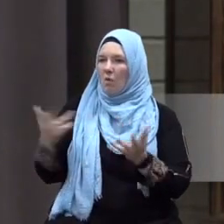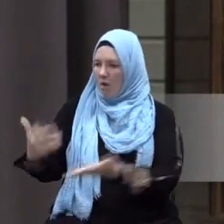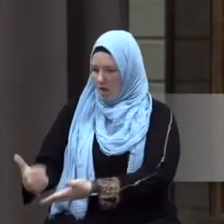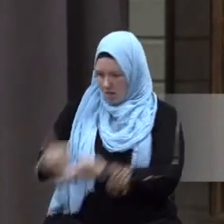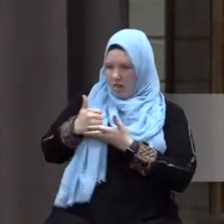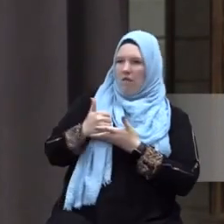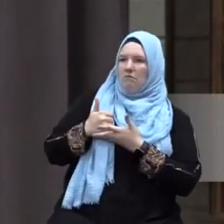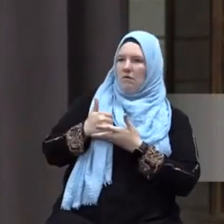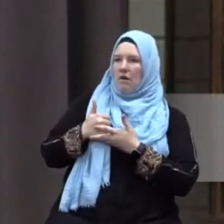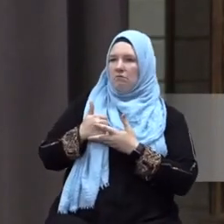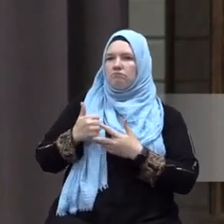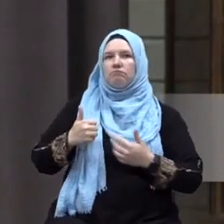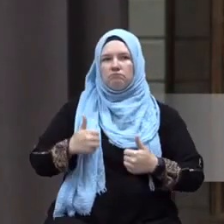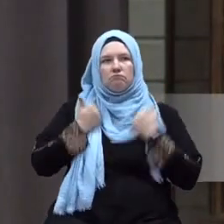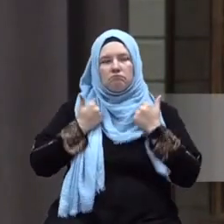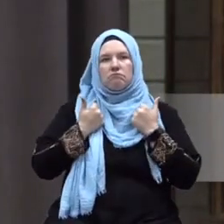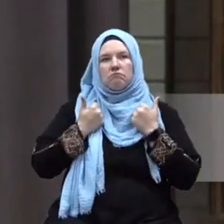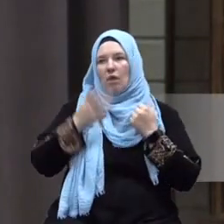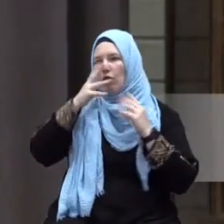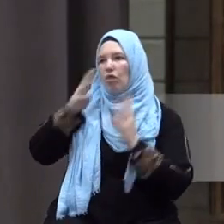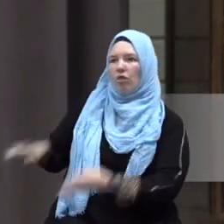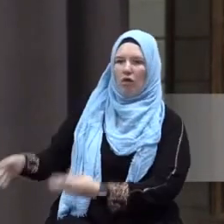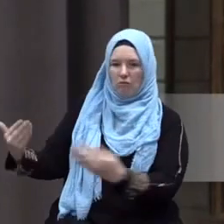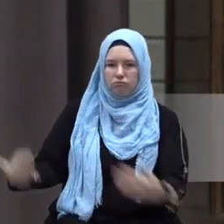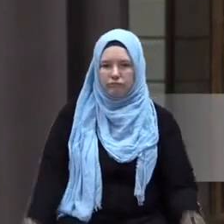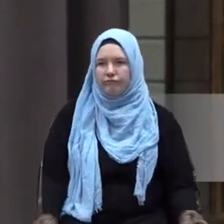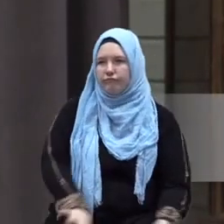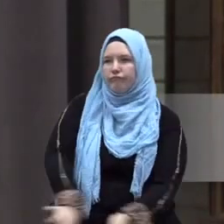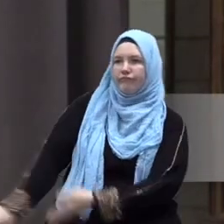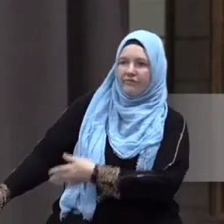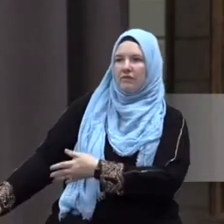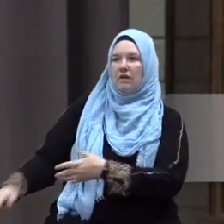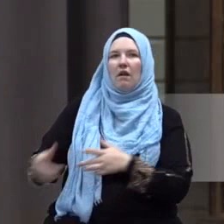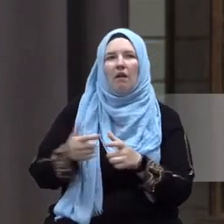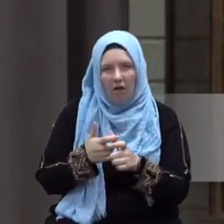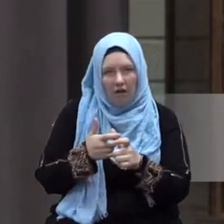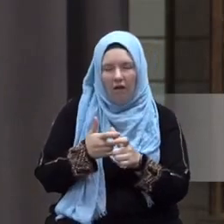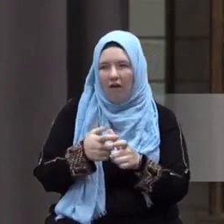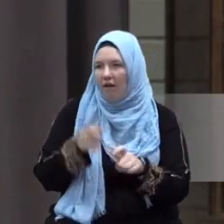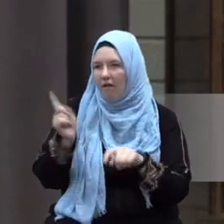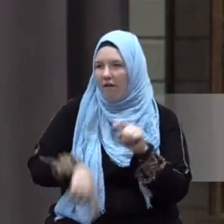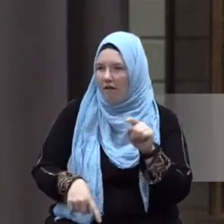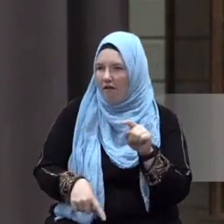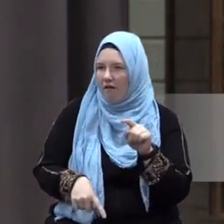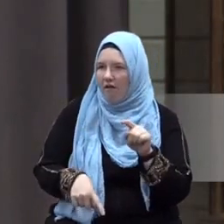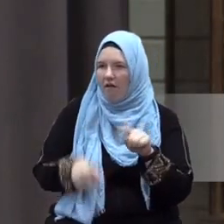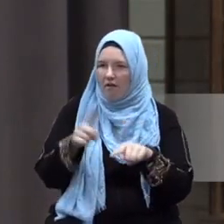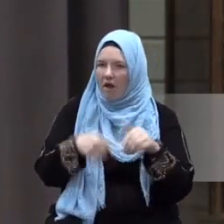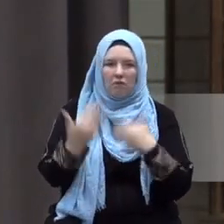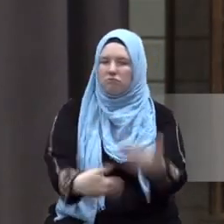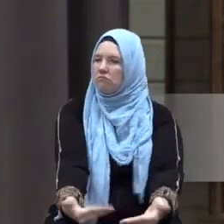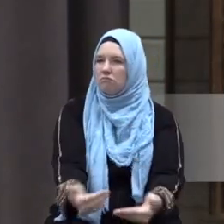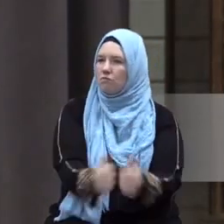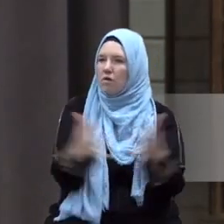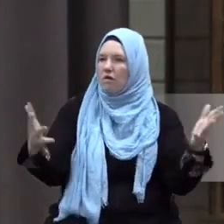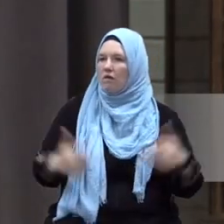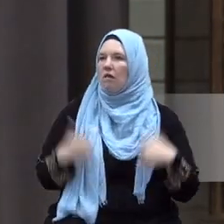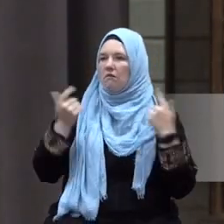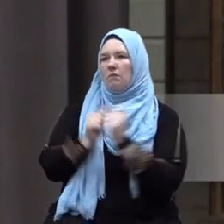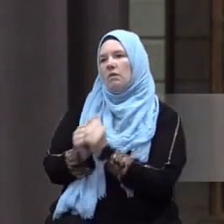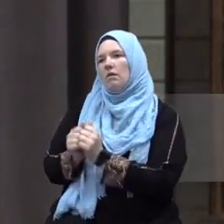But the only way to sacrifice is to appreciate the value of the outcome. That's why the Quran tells us very